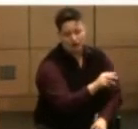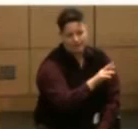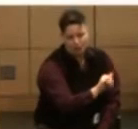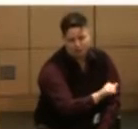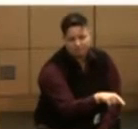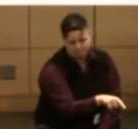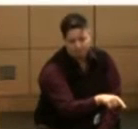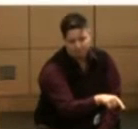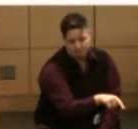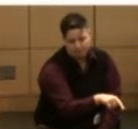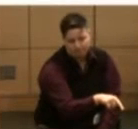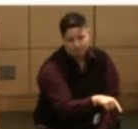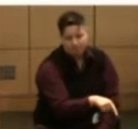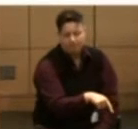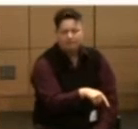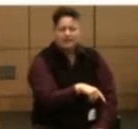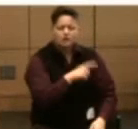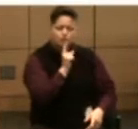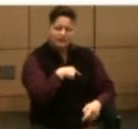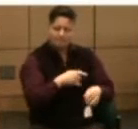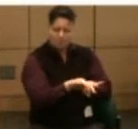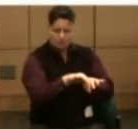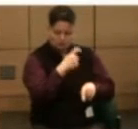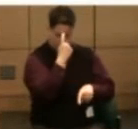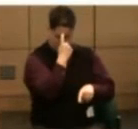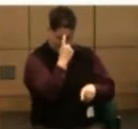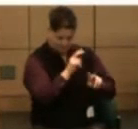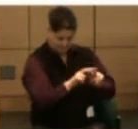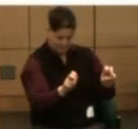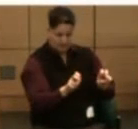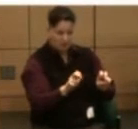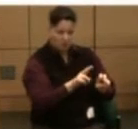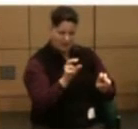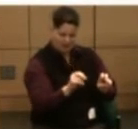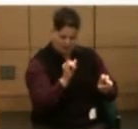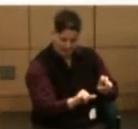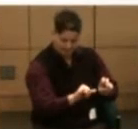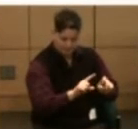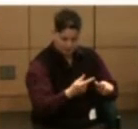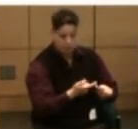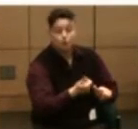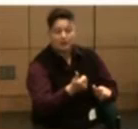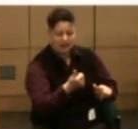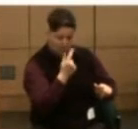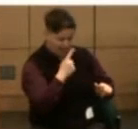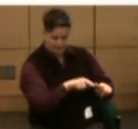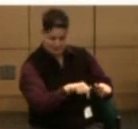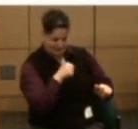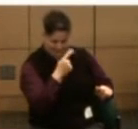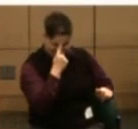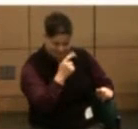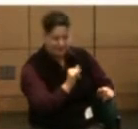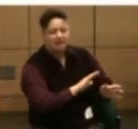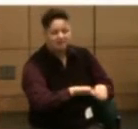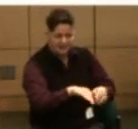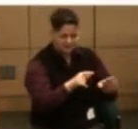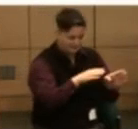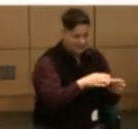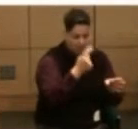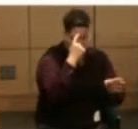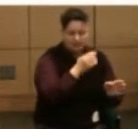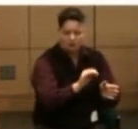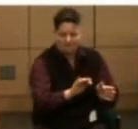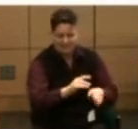brain and to look more directly at that cochlear nerve. So there is, again, this debate whether or not to get a CT